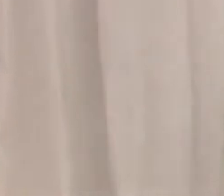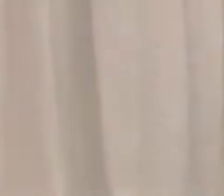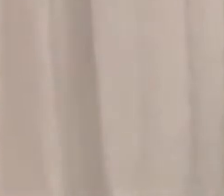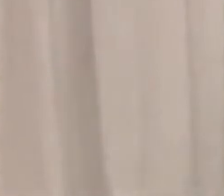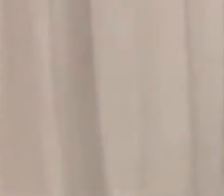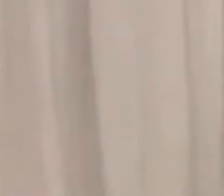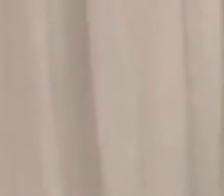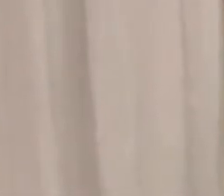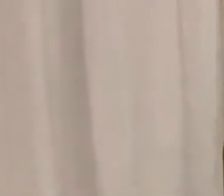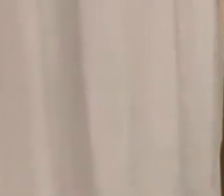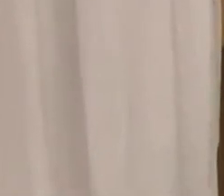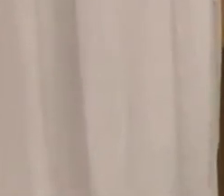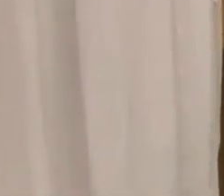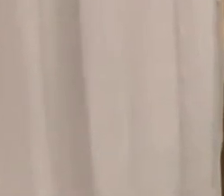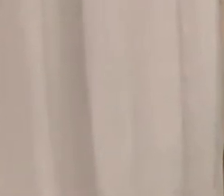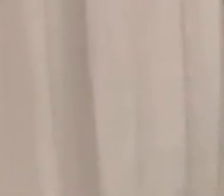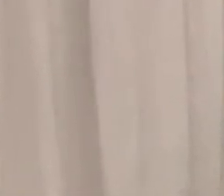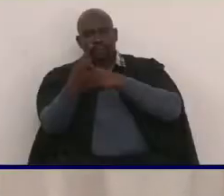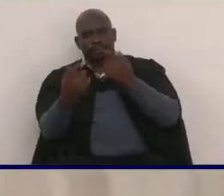Good afternoon, everybody.